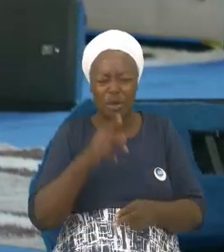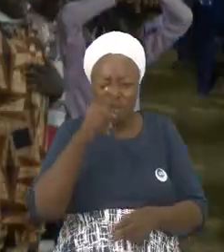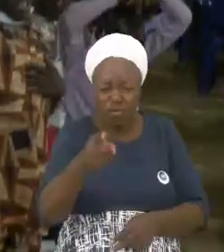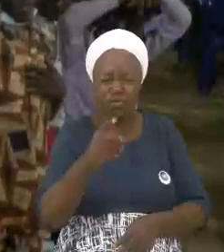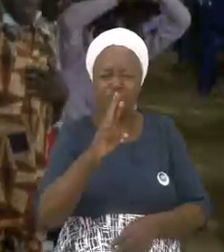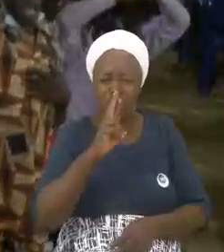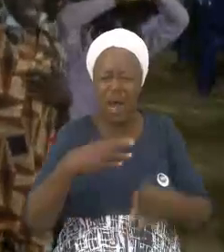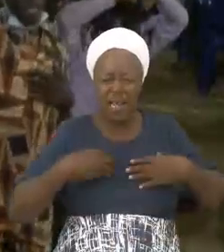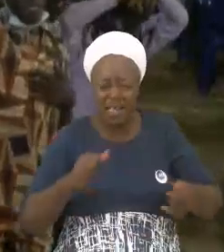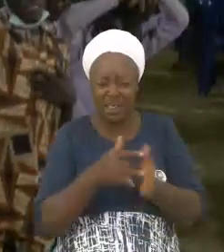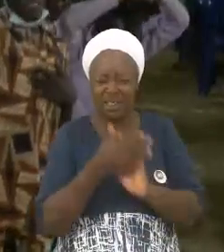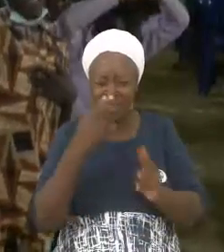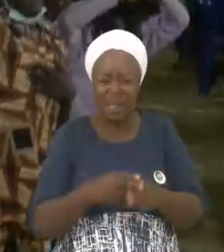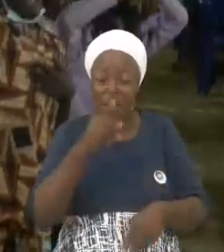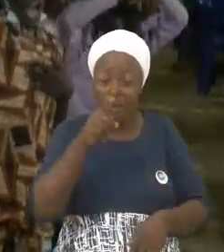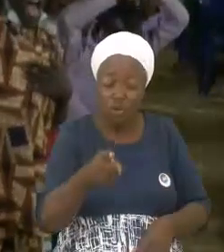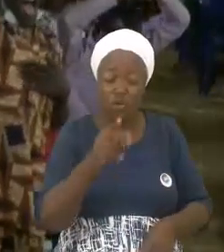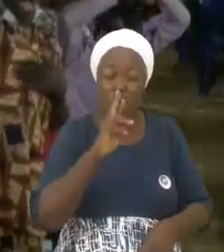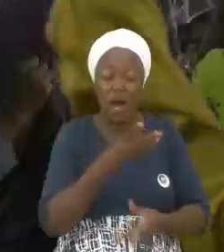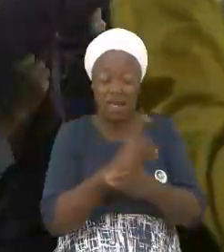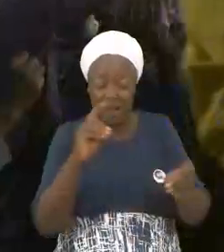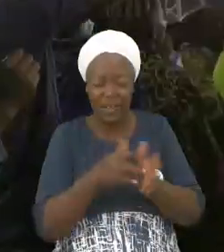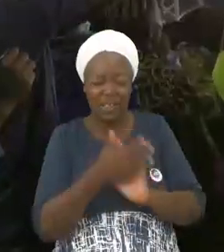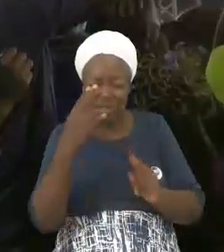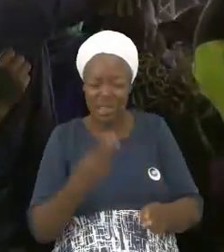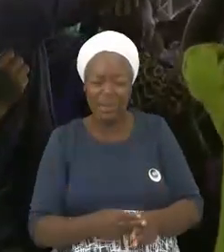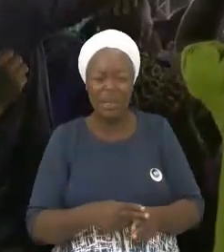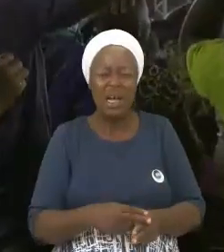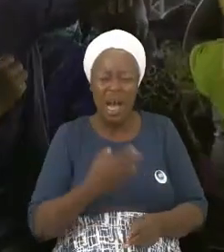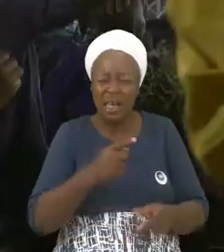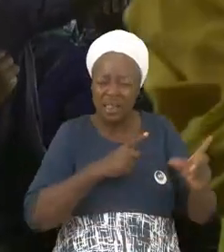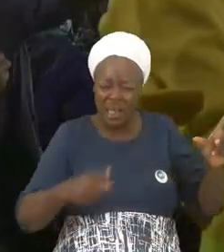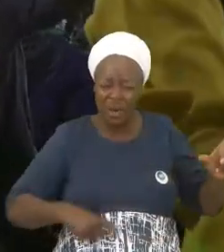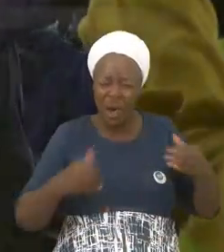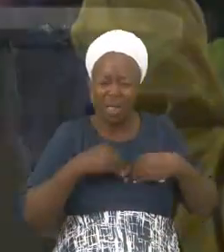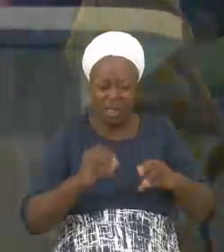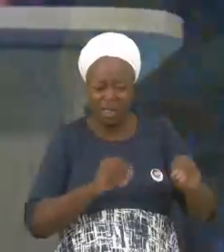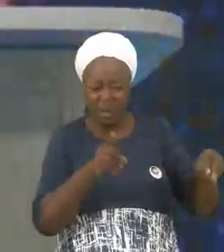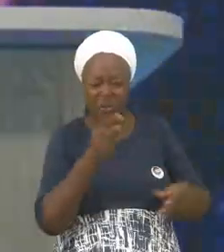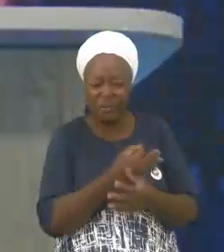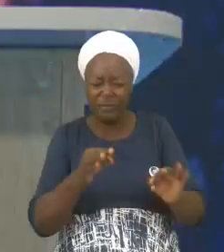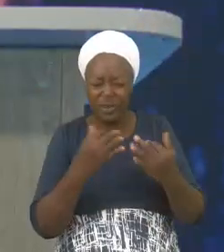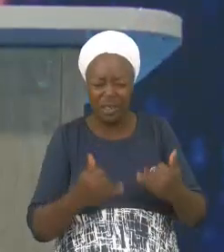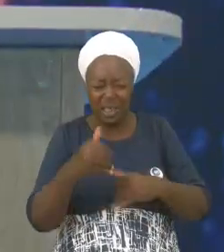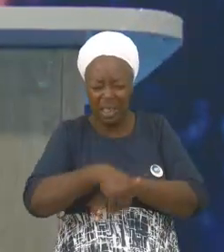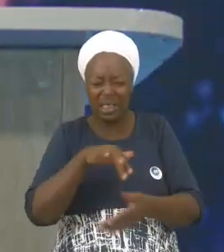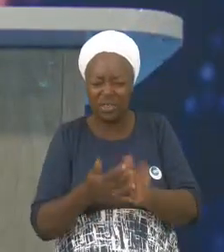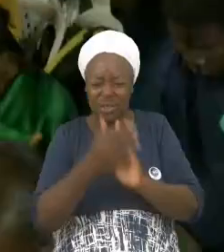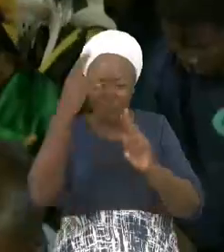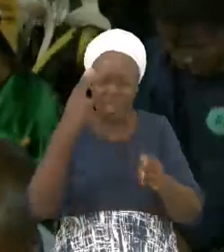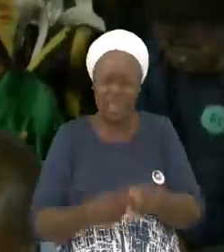healed. You are delivered. And the Lord has set you free tonight in Jesus'